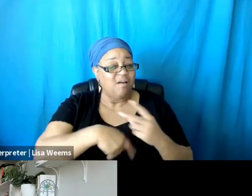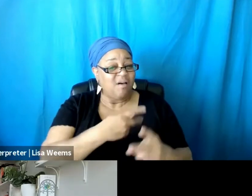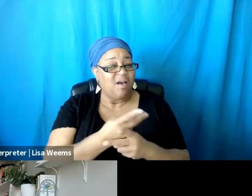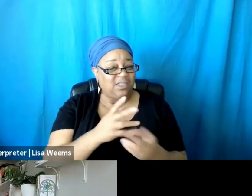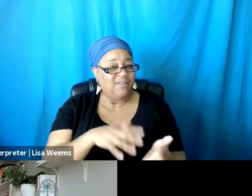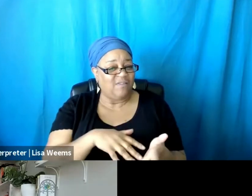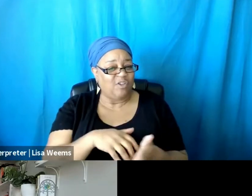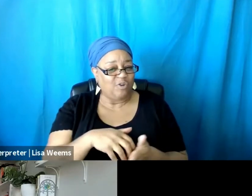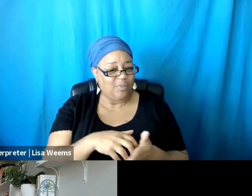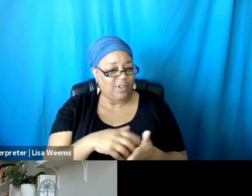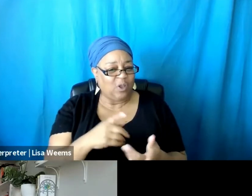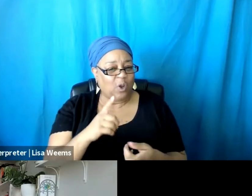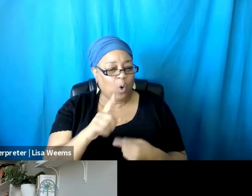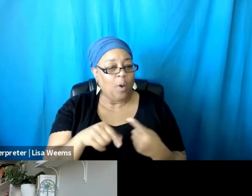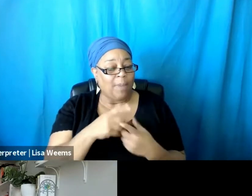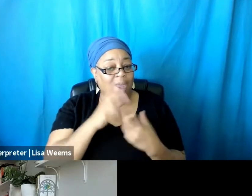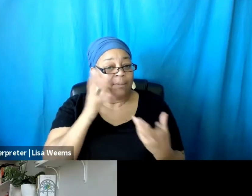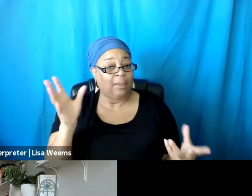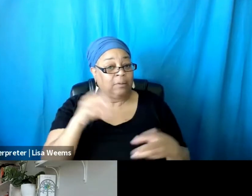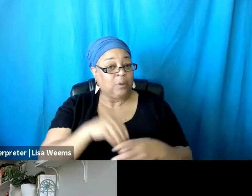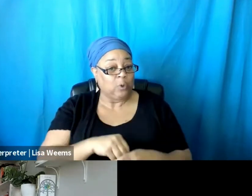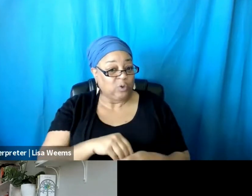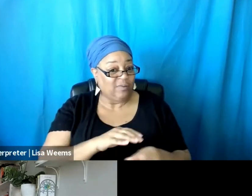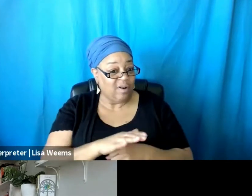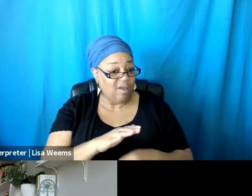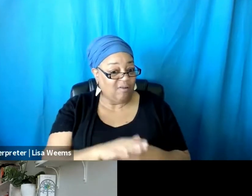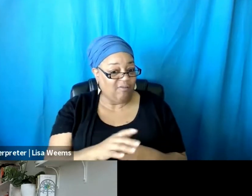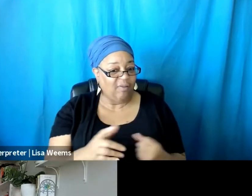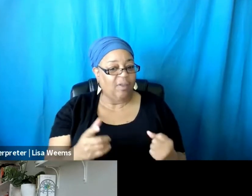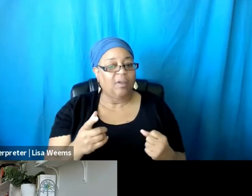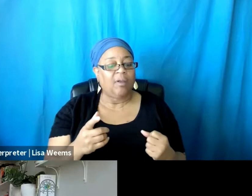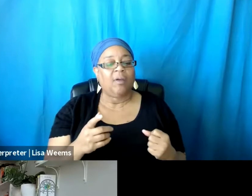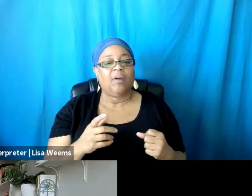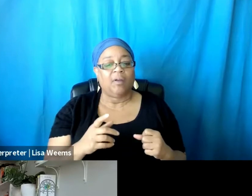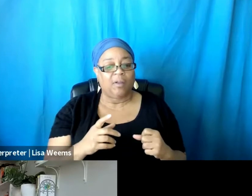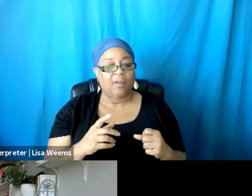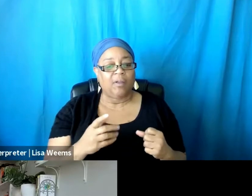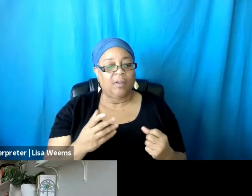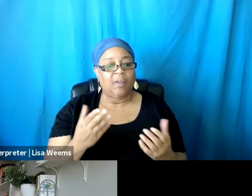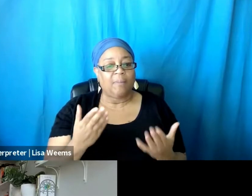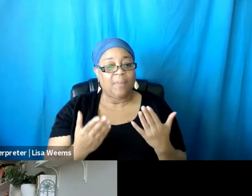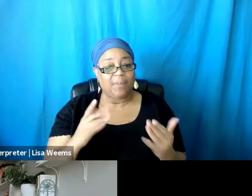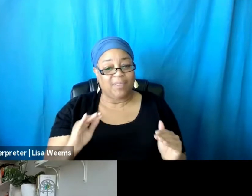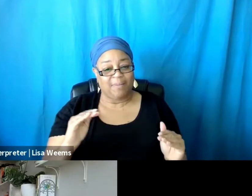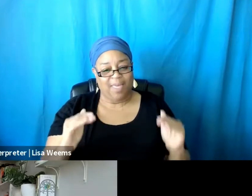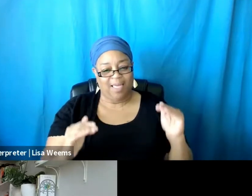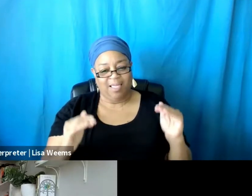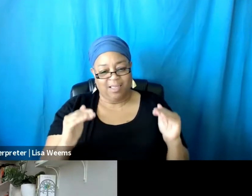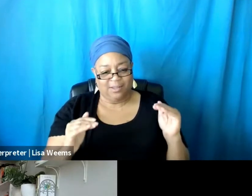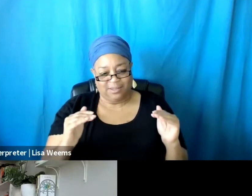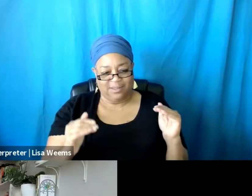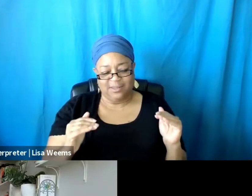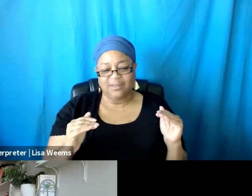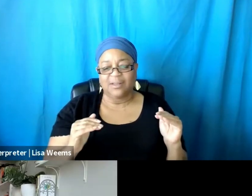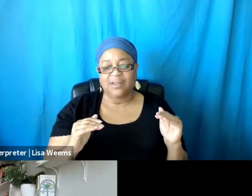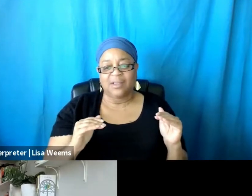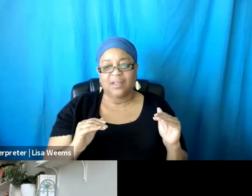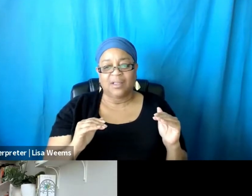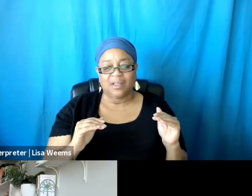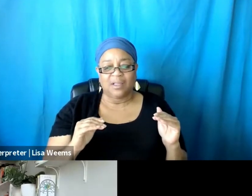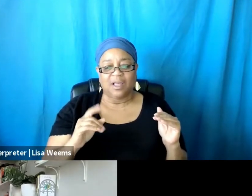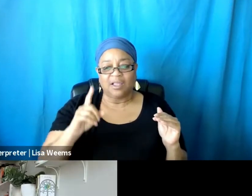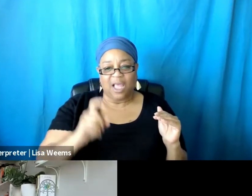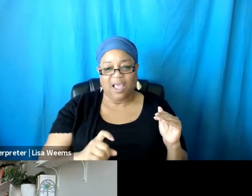thinking about, again, the balance that most of these individuals and populations may have between their social vulnerabilities and their